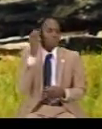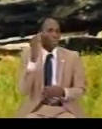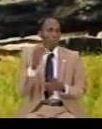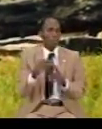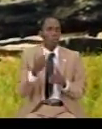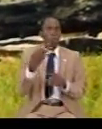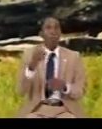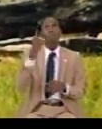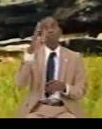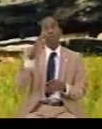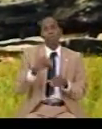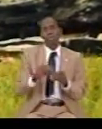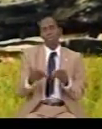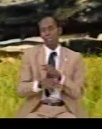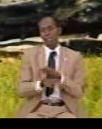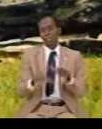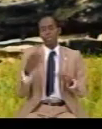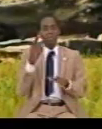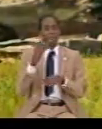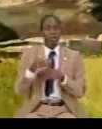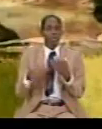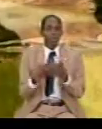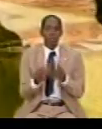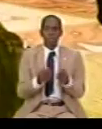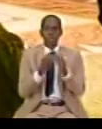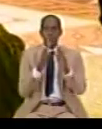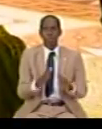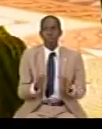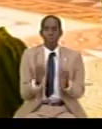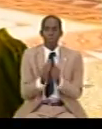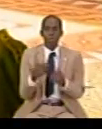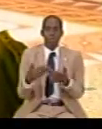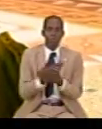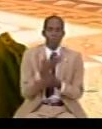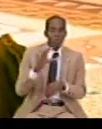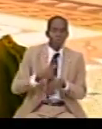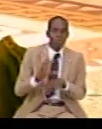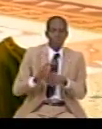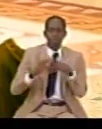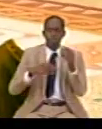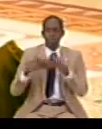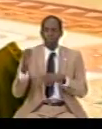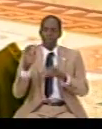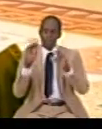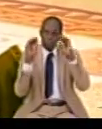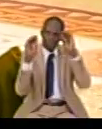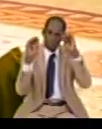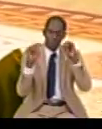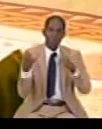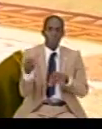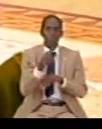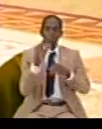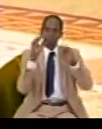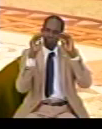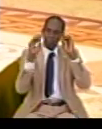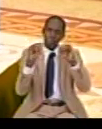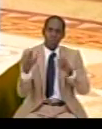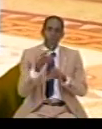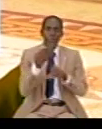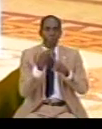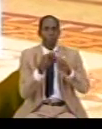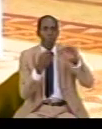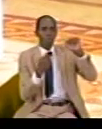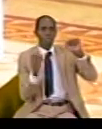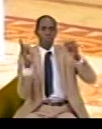apostle, when those converts were won, when those new churches were planted, he taught them. He taught them from A to